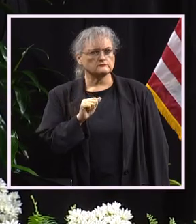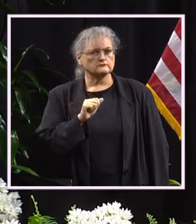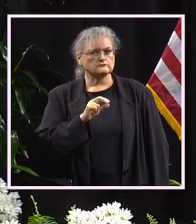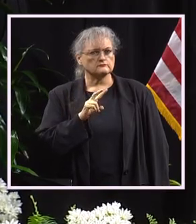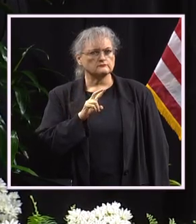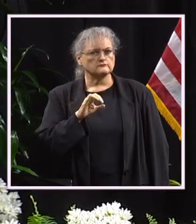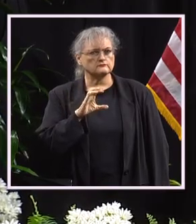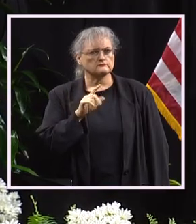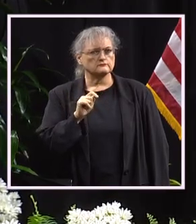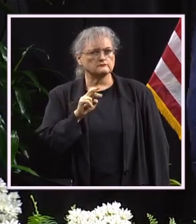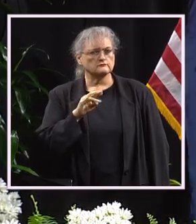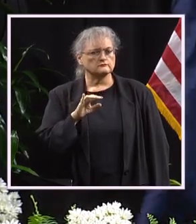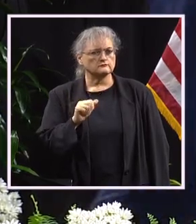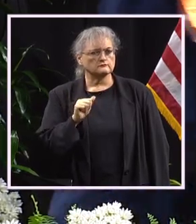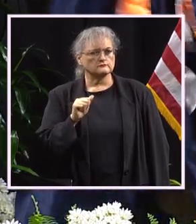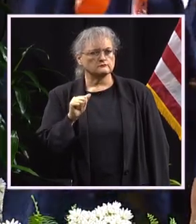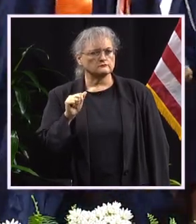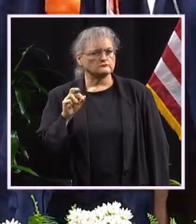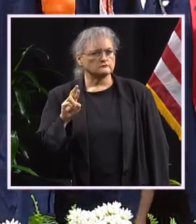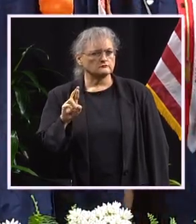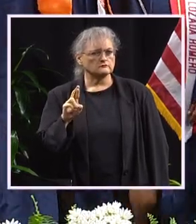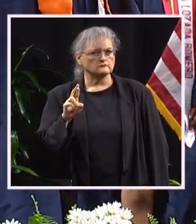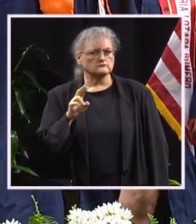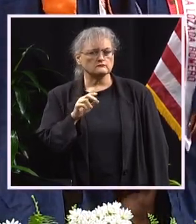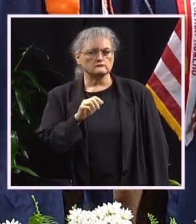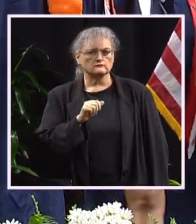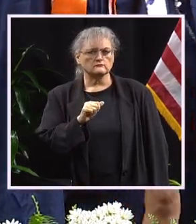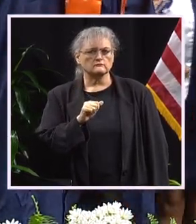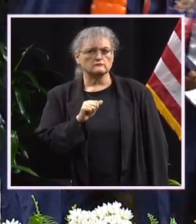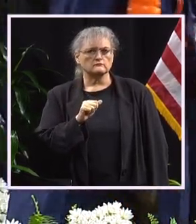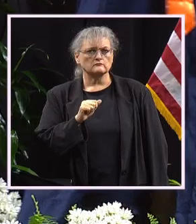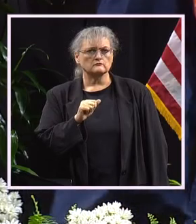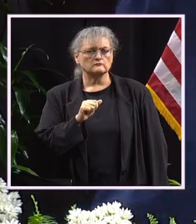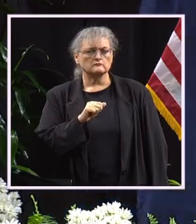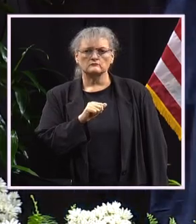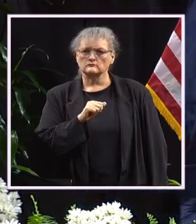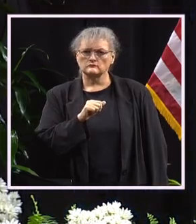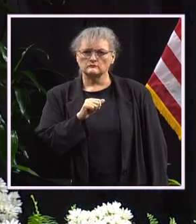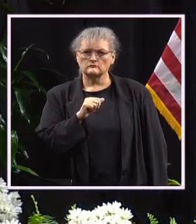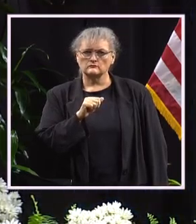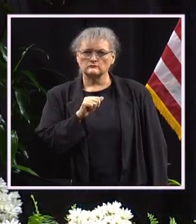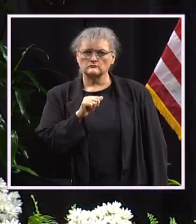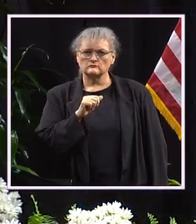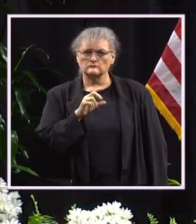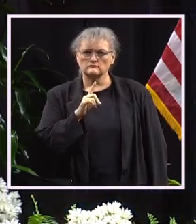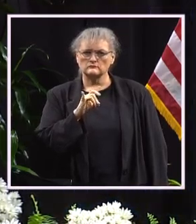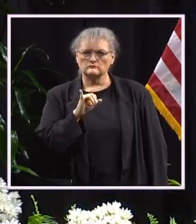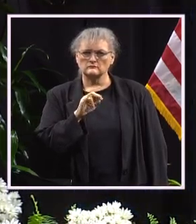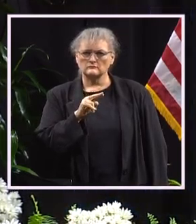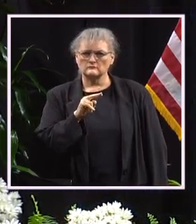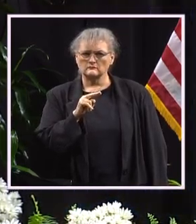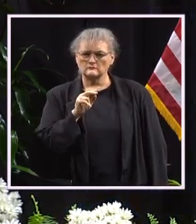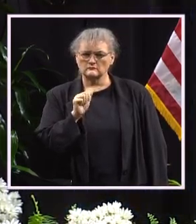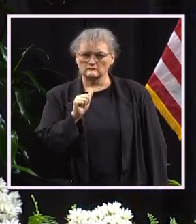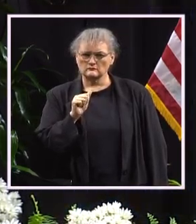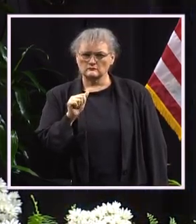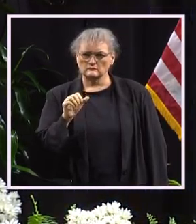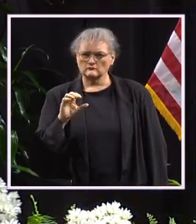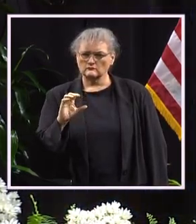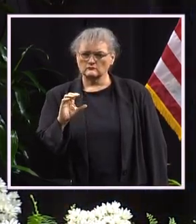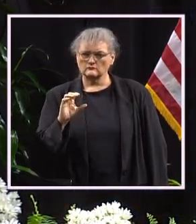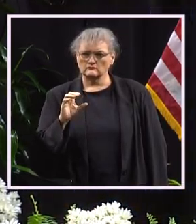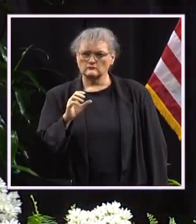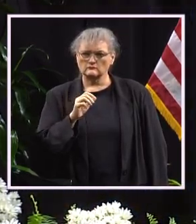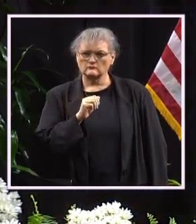Victoria Aurora Lozada Romero, cum laude. Mariana Cos. Astrid